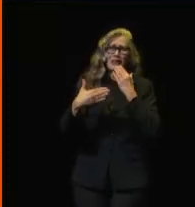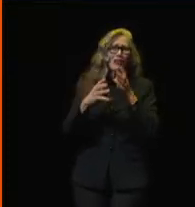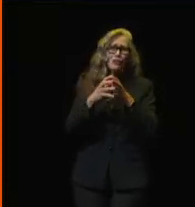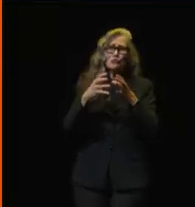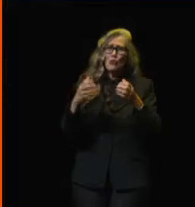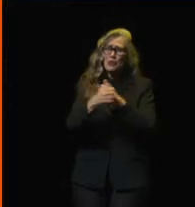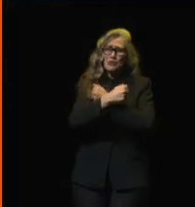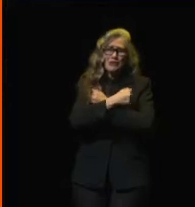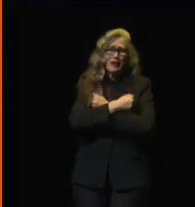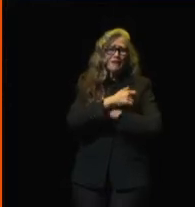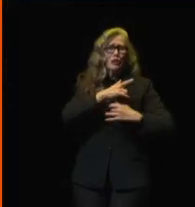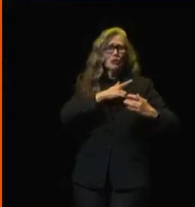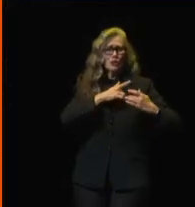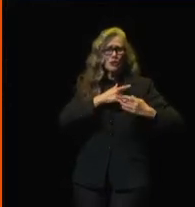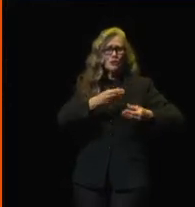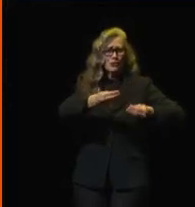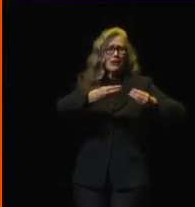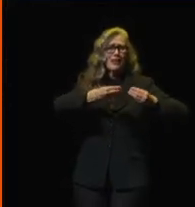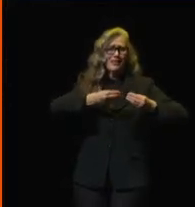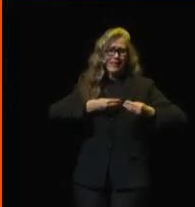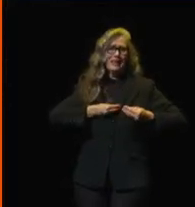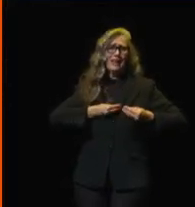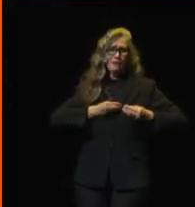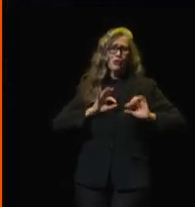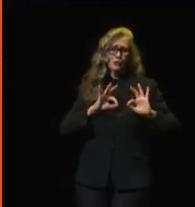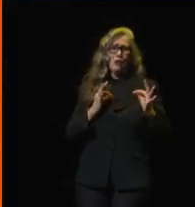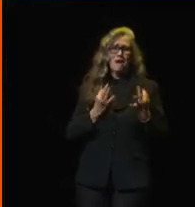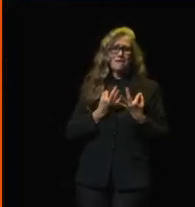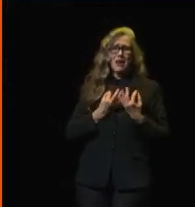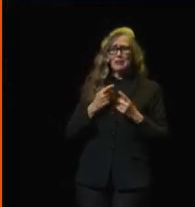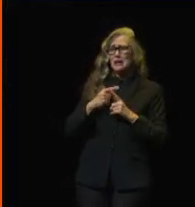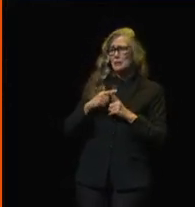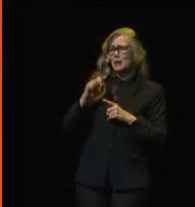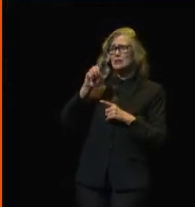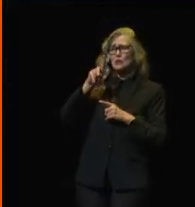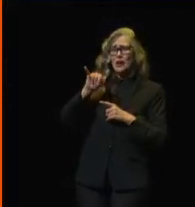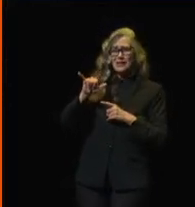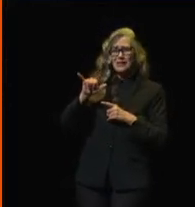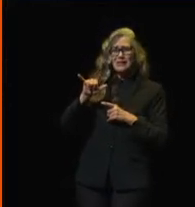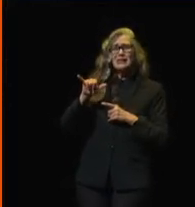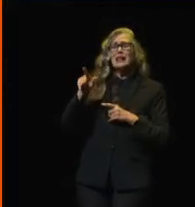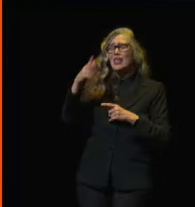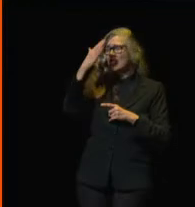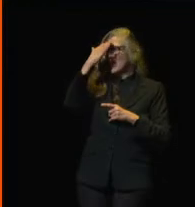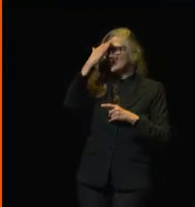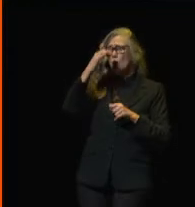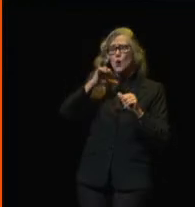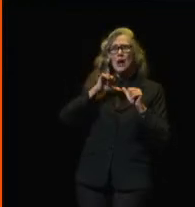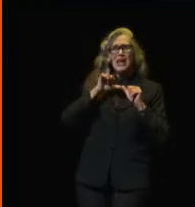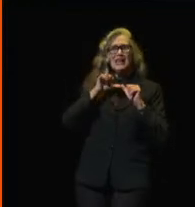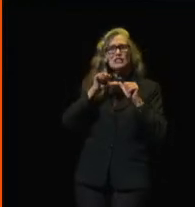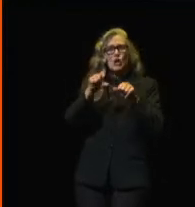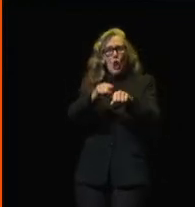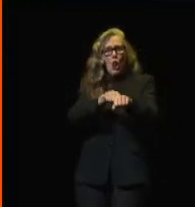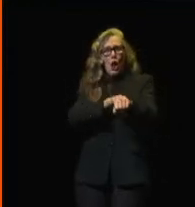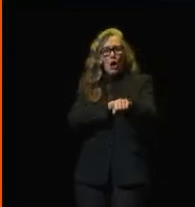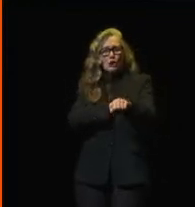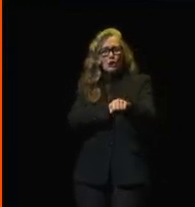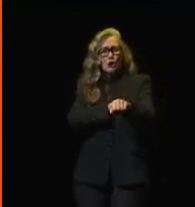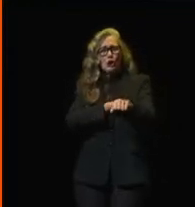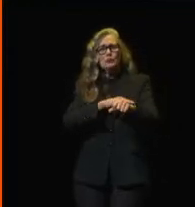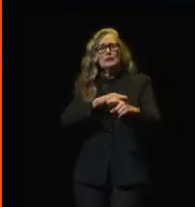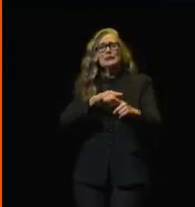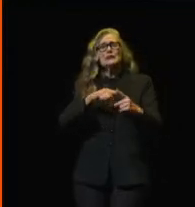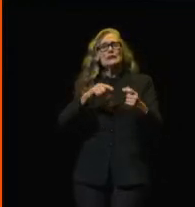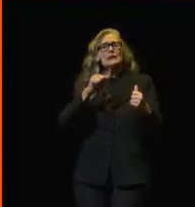family. They let us think of ALS as a long-term manageable condition rather than as a terminal illness. And in the